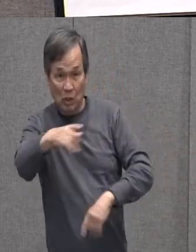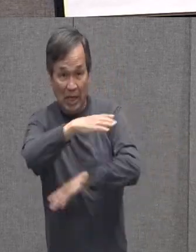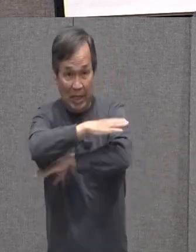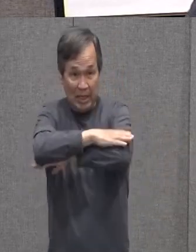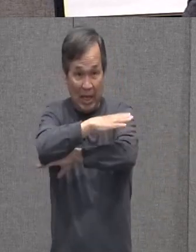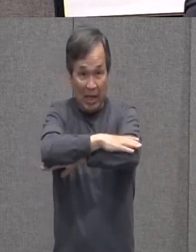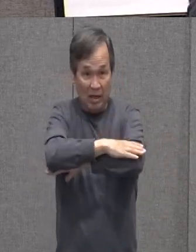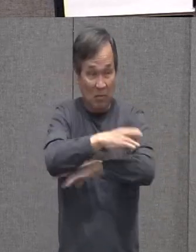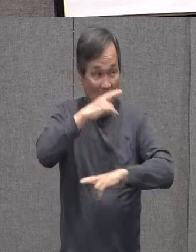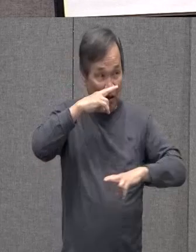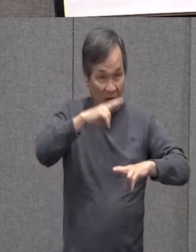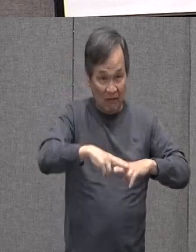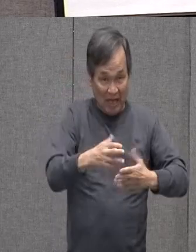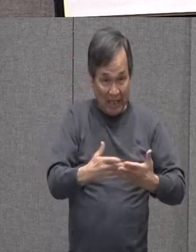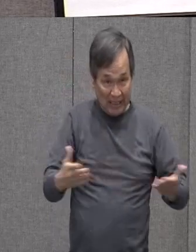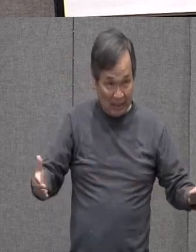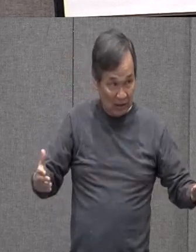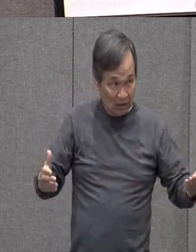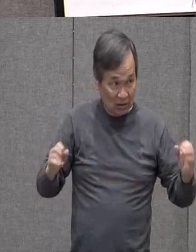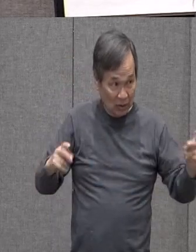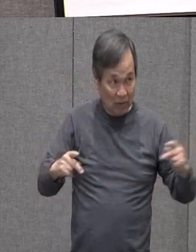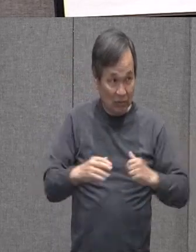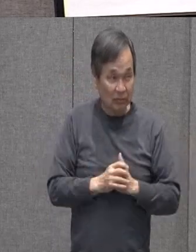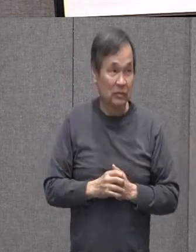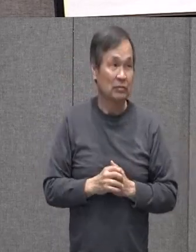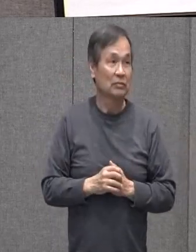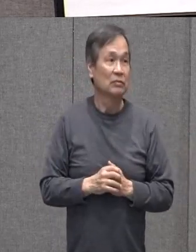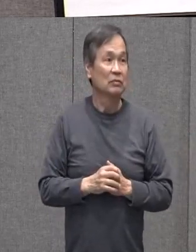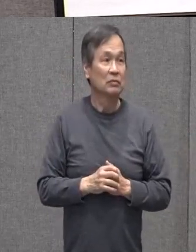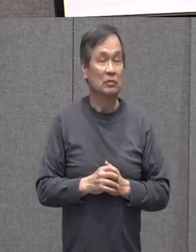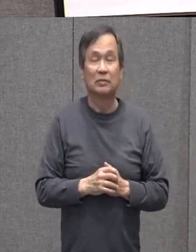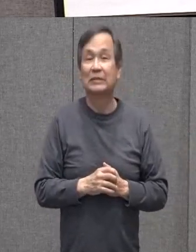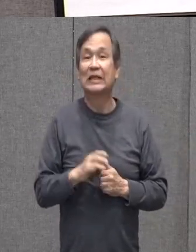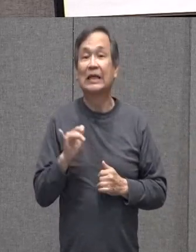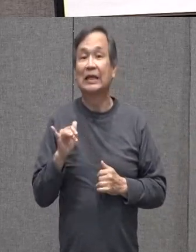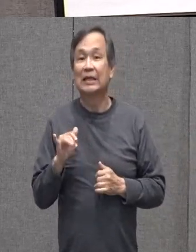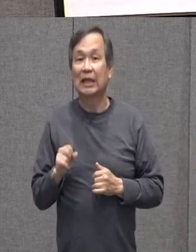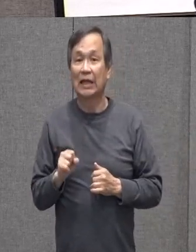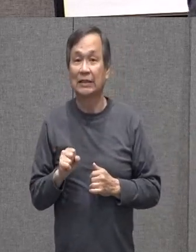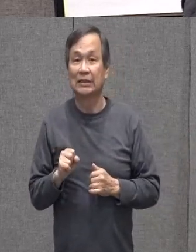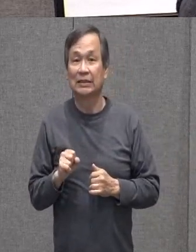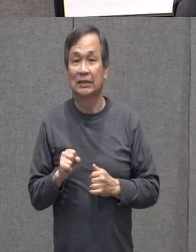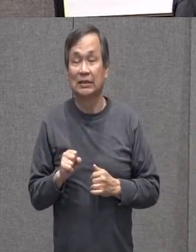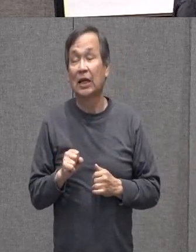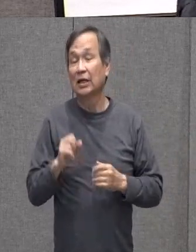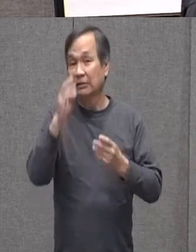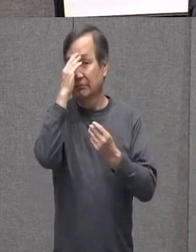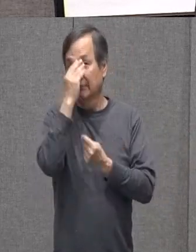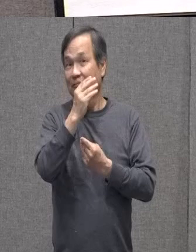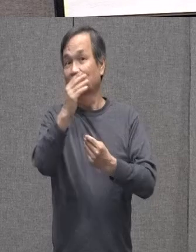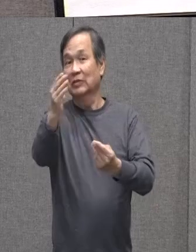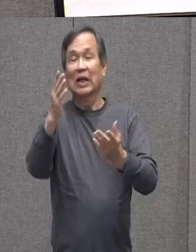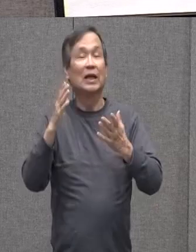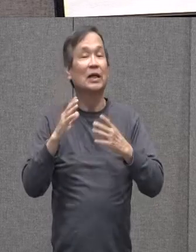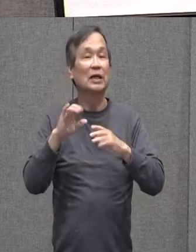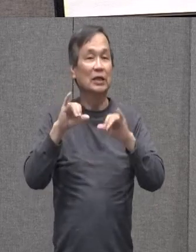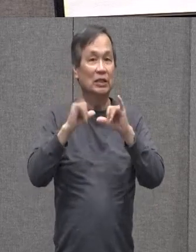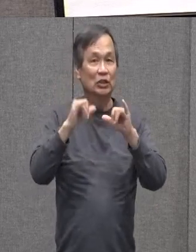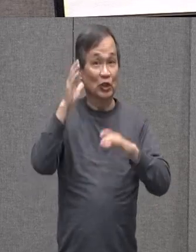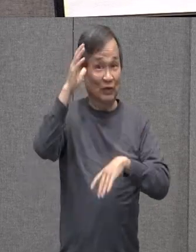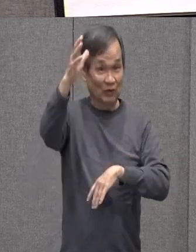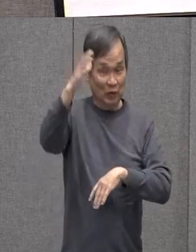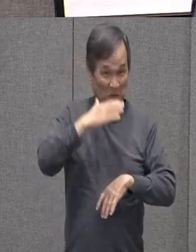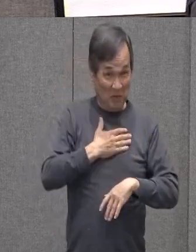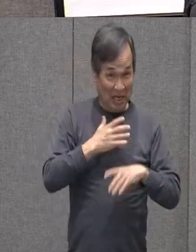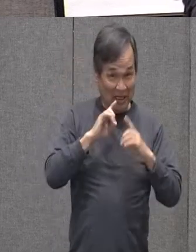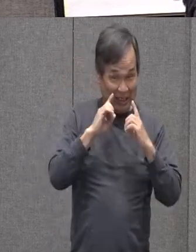fun stuff, because I can't stop staring at that. Okay. So one of the things that we've helped Engineering the Future, my department at APS, has